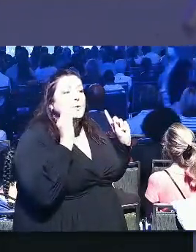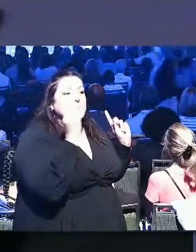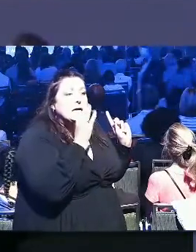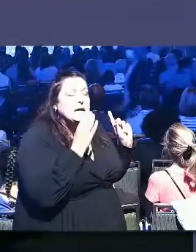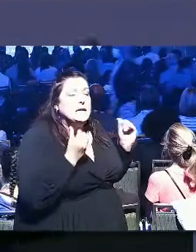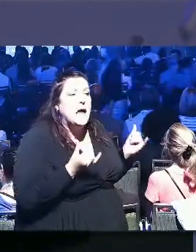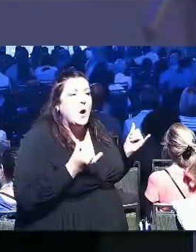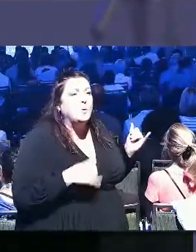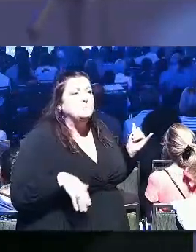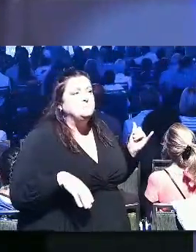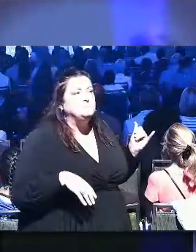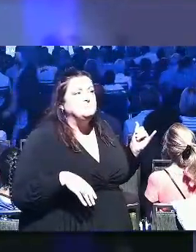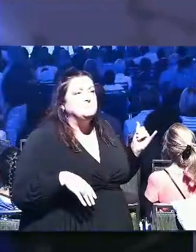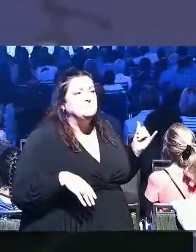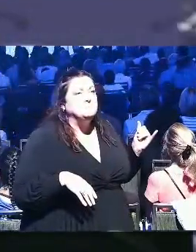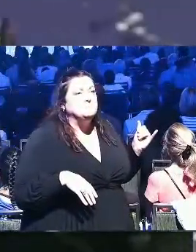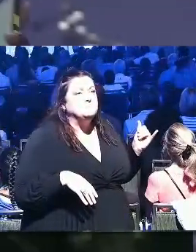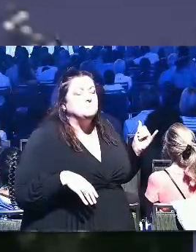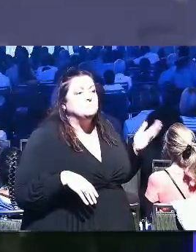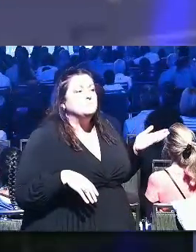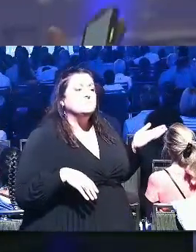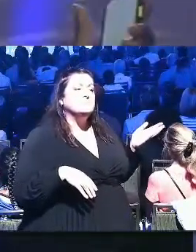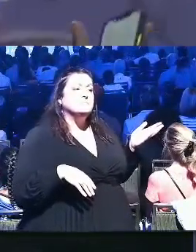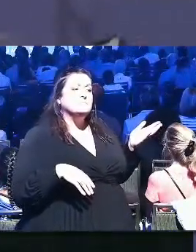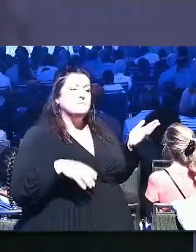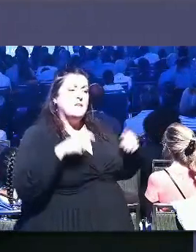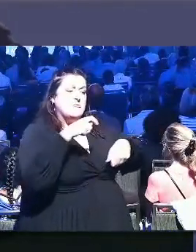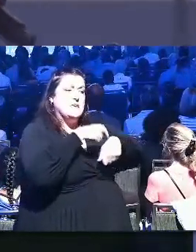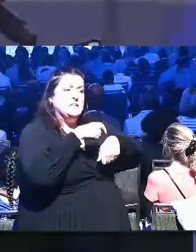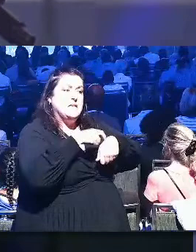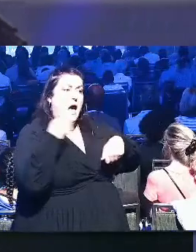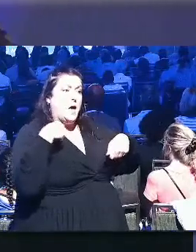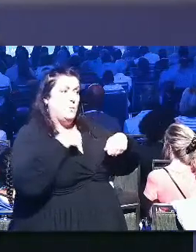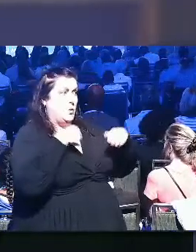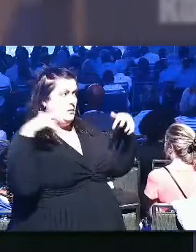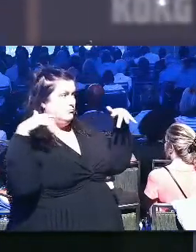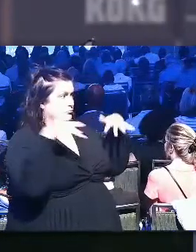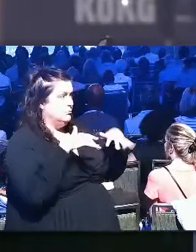You know, I like to think of communion as this time when we come together